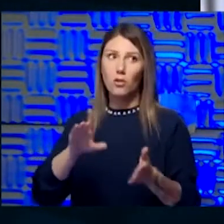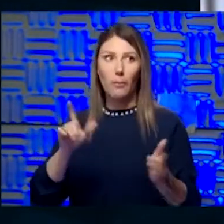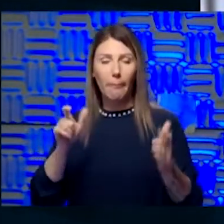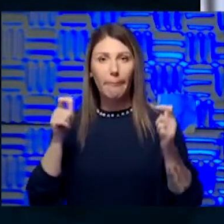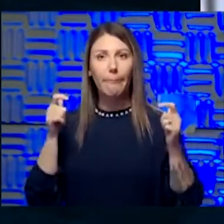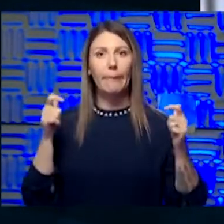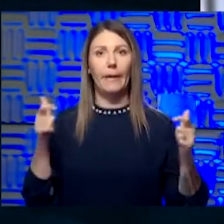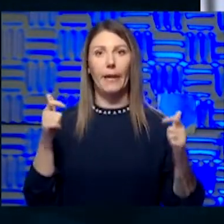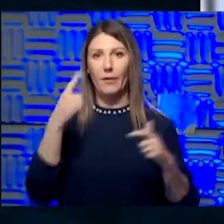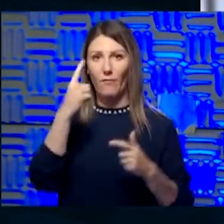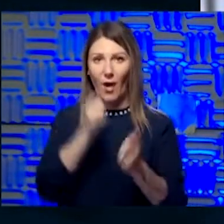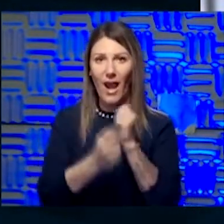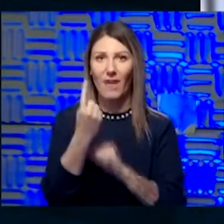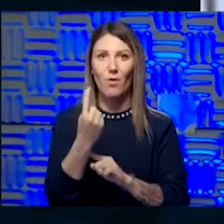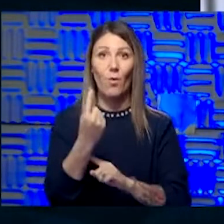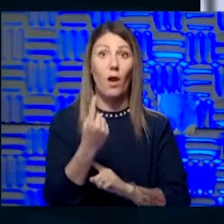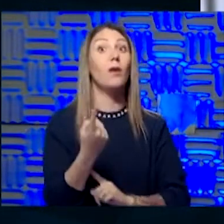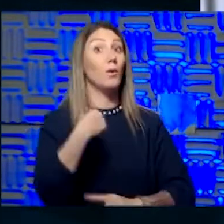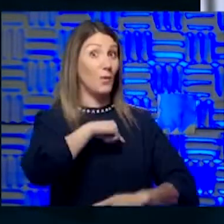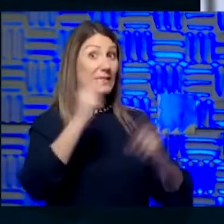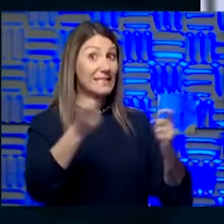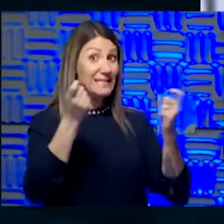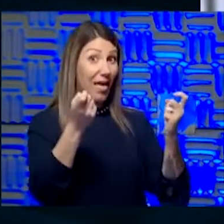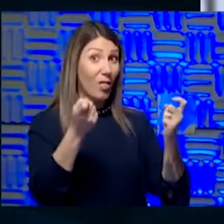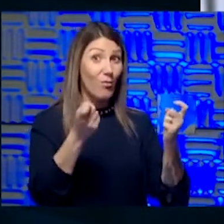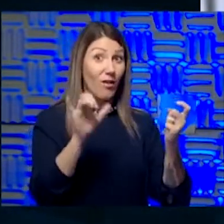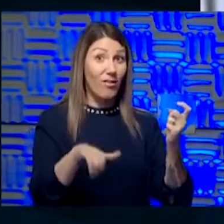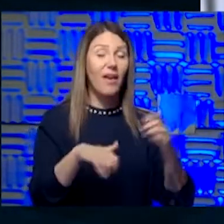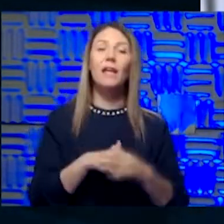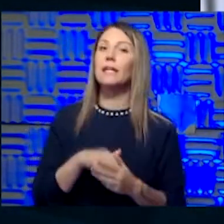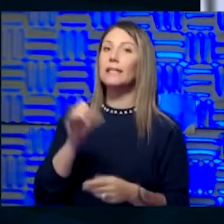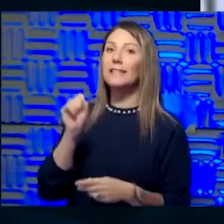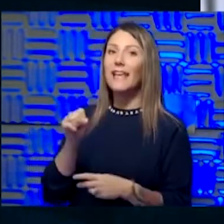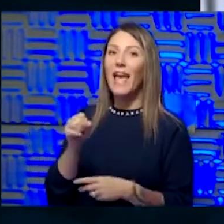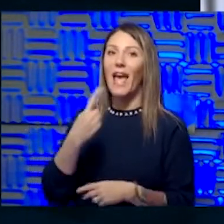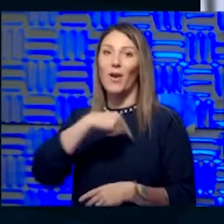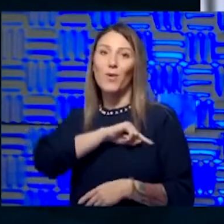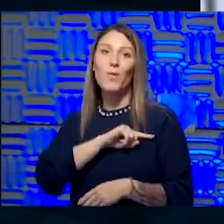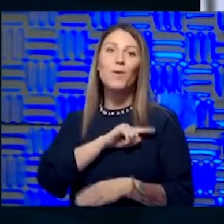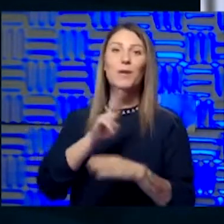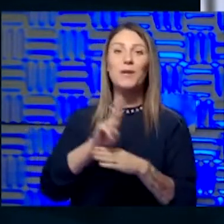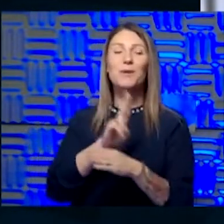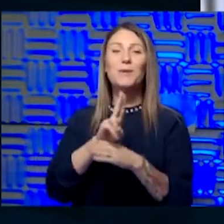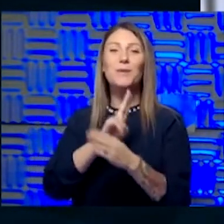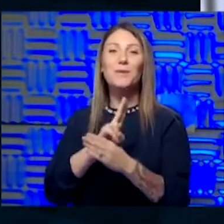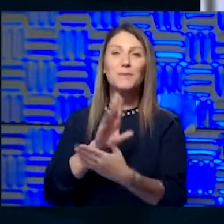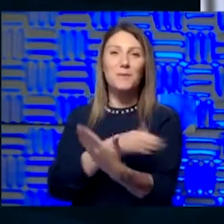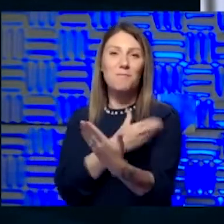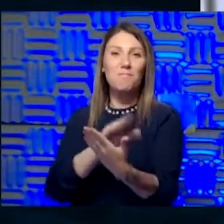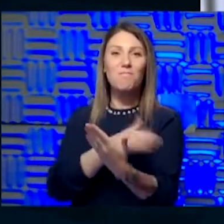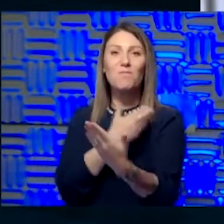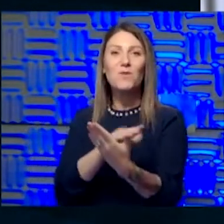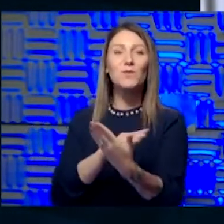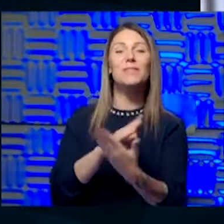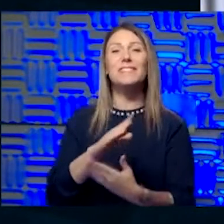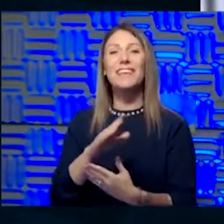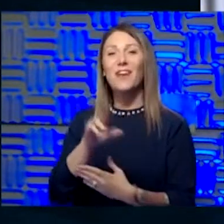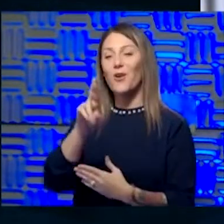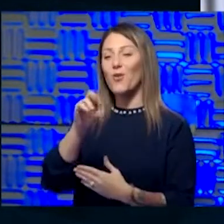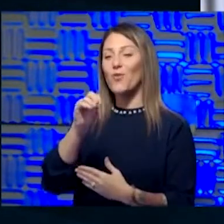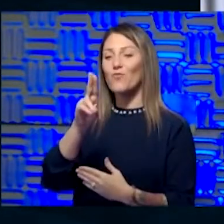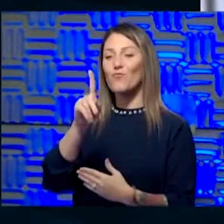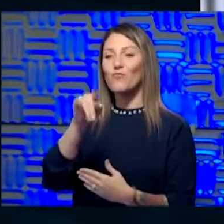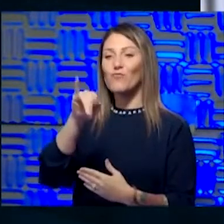are for everyone. We celebrate those. Yeah, we do. We actually play the Rocky theme song overhead in the hospital, which is very uplifting